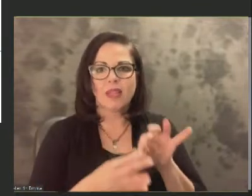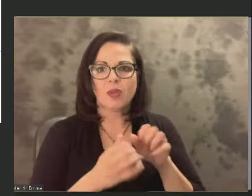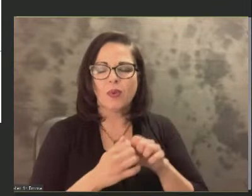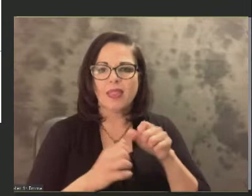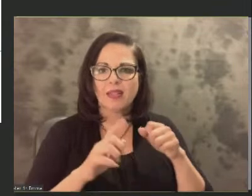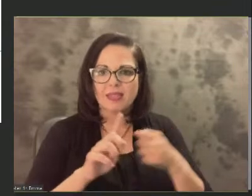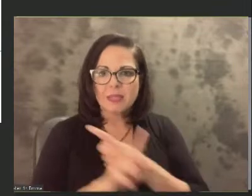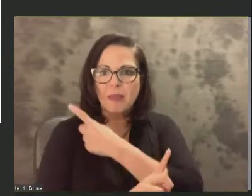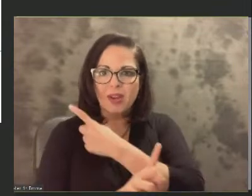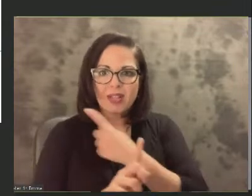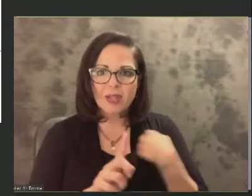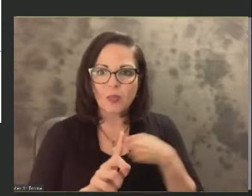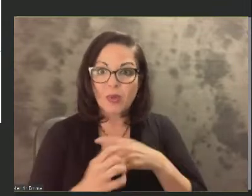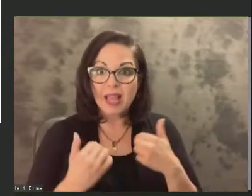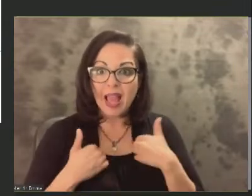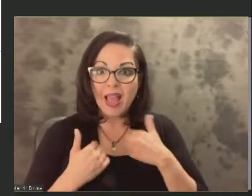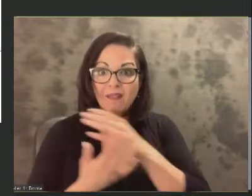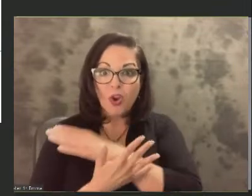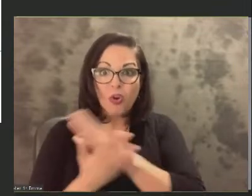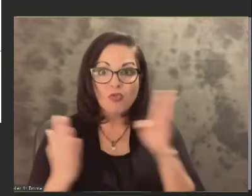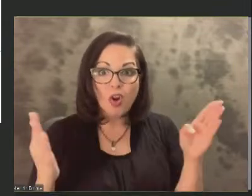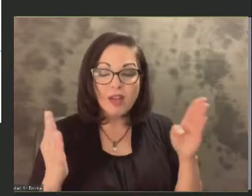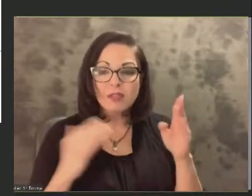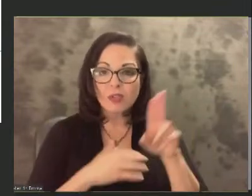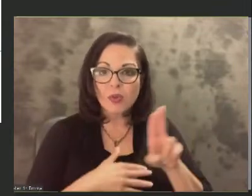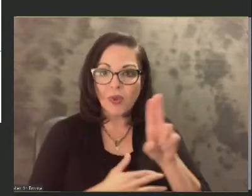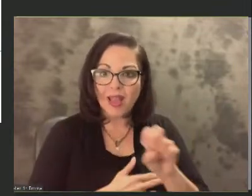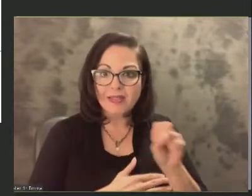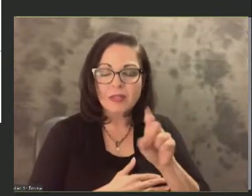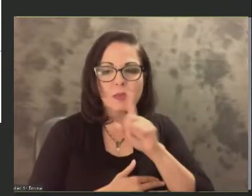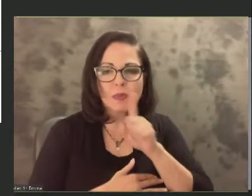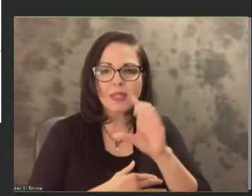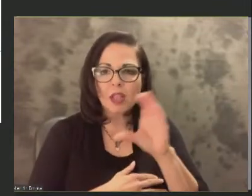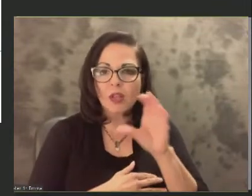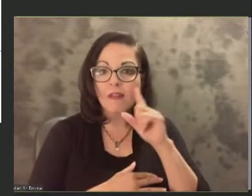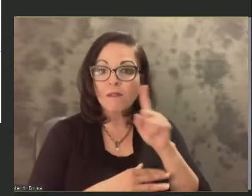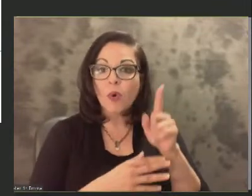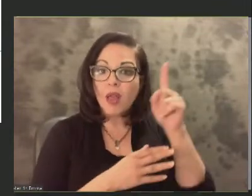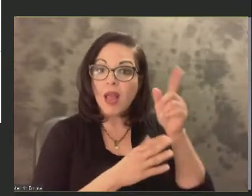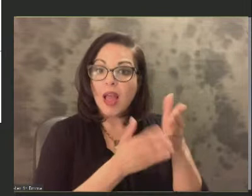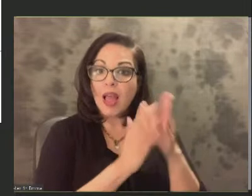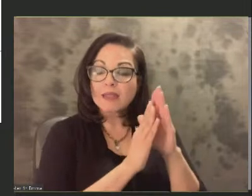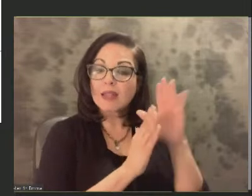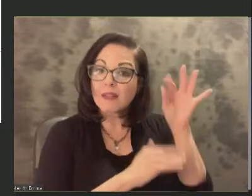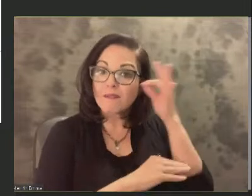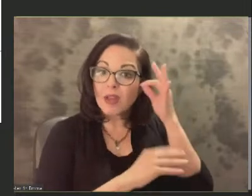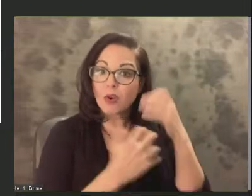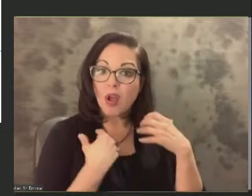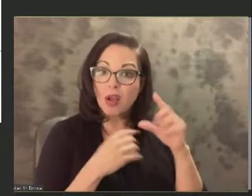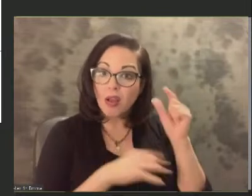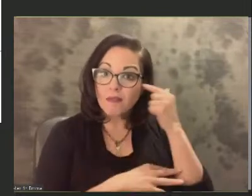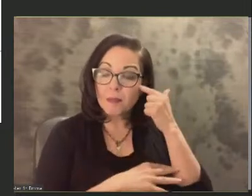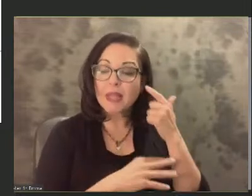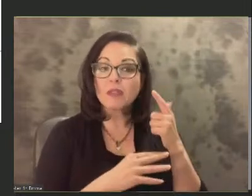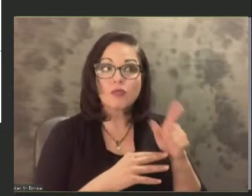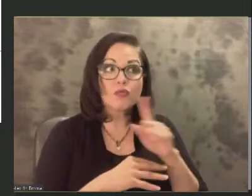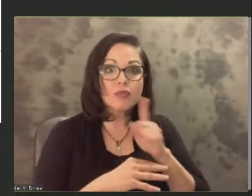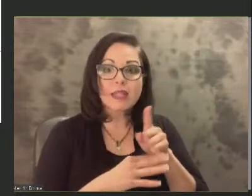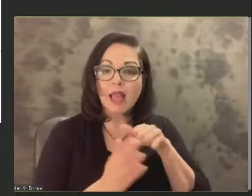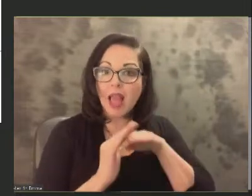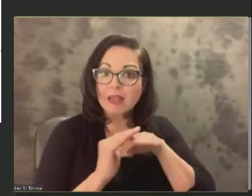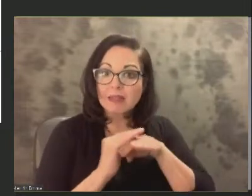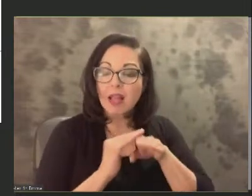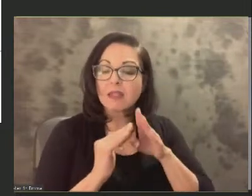disparity that we have across the country. So it's really seeking the federal government to strengthen access to affordable broadband in